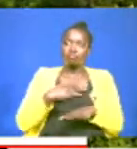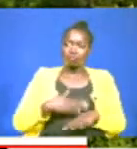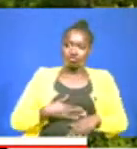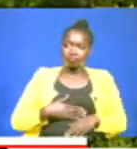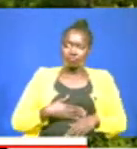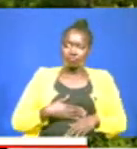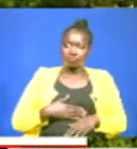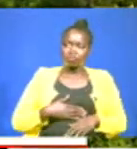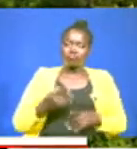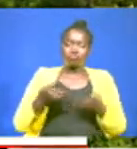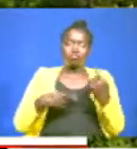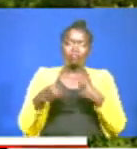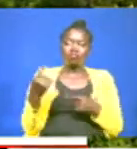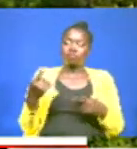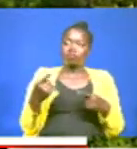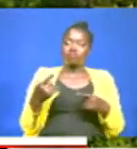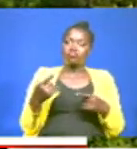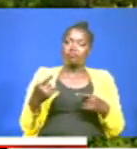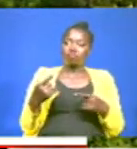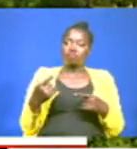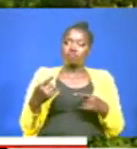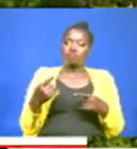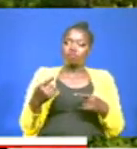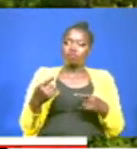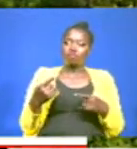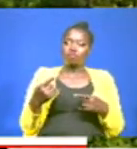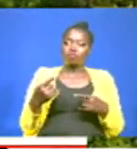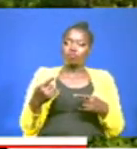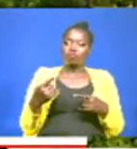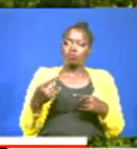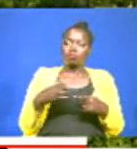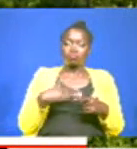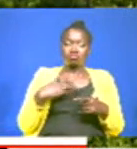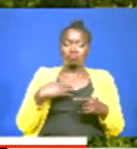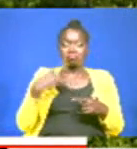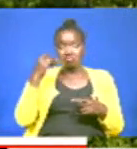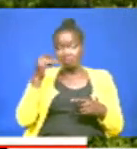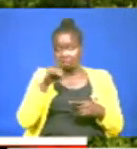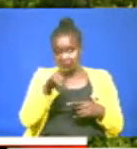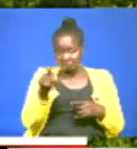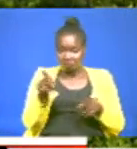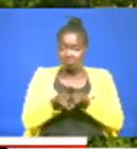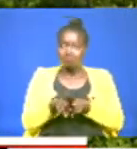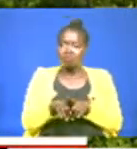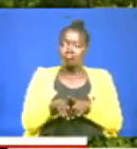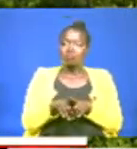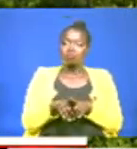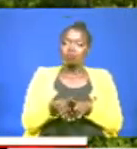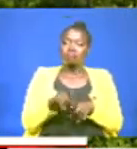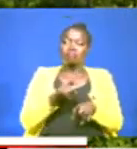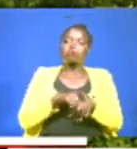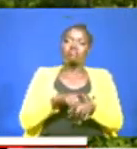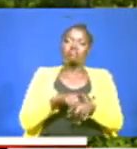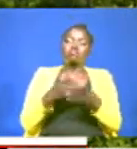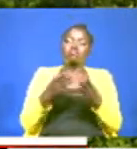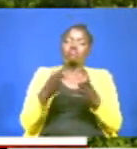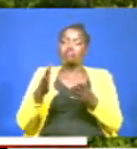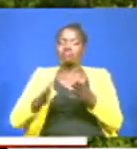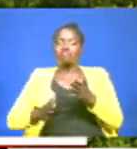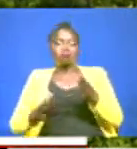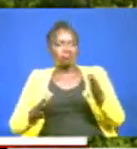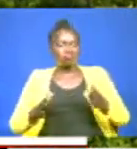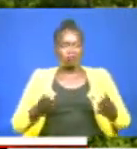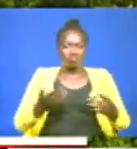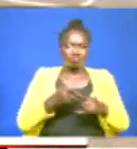take the trophy, can lift up the trophy. And my guess is as good as yours. There are times when one is partisan, but these are our four